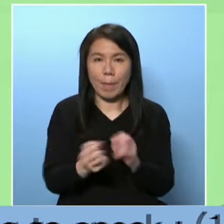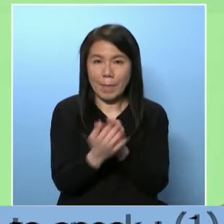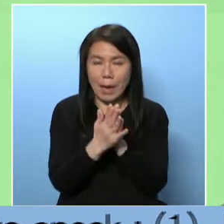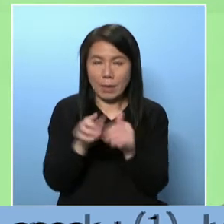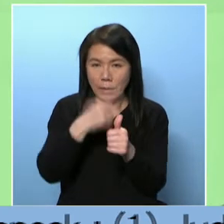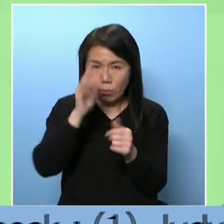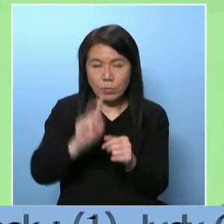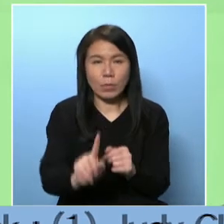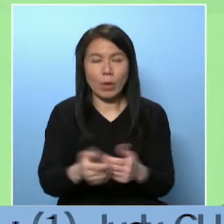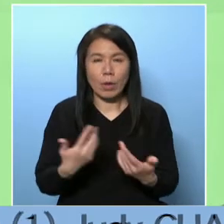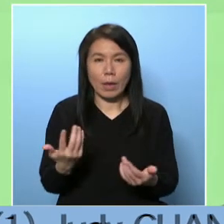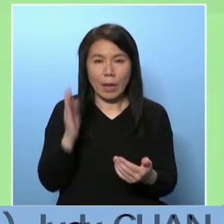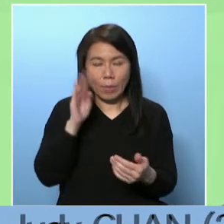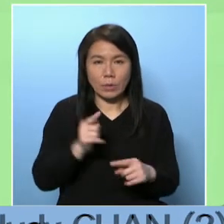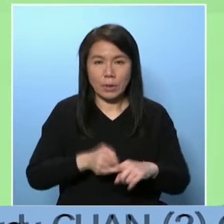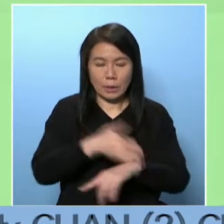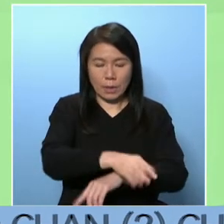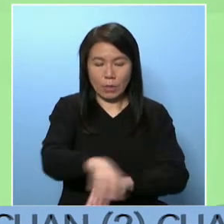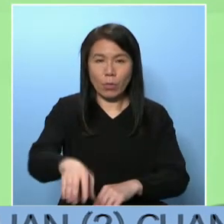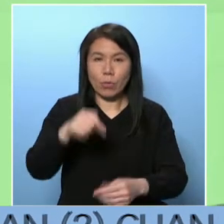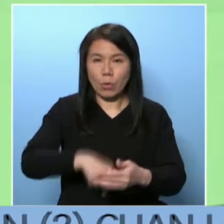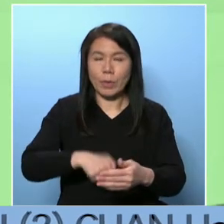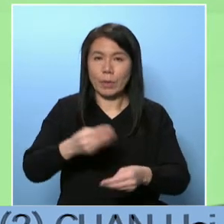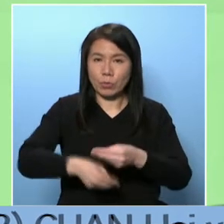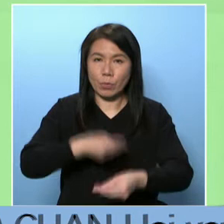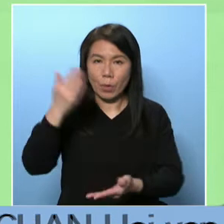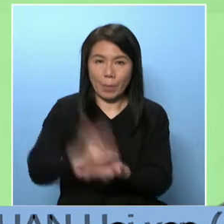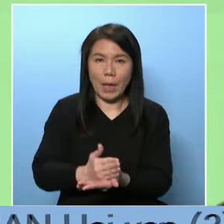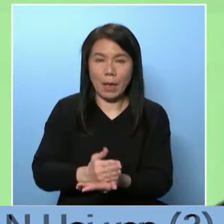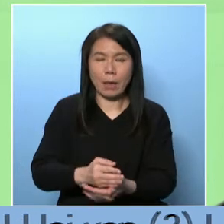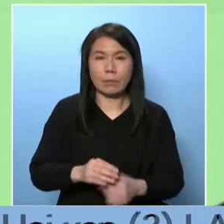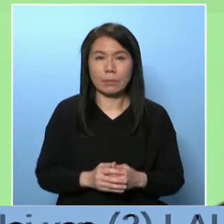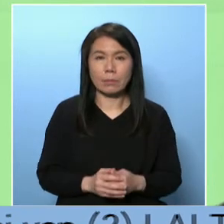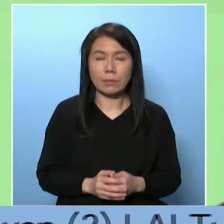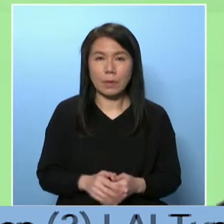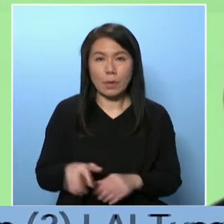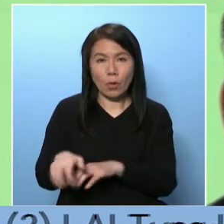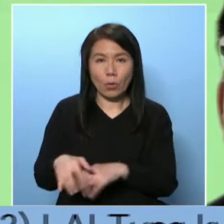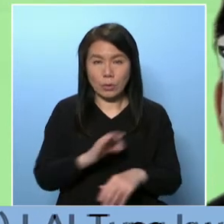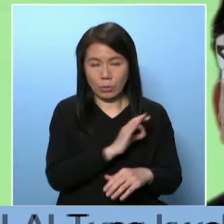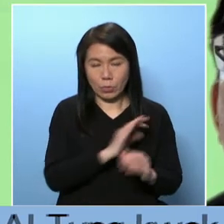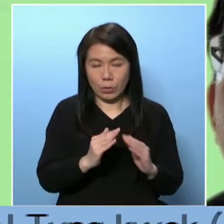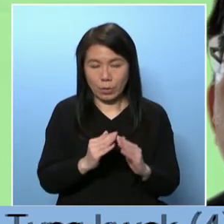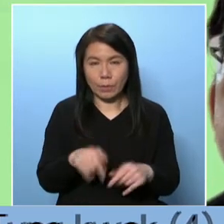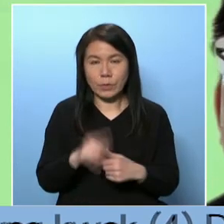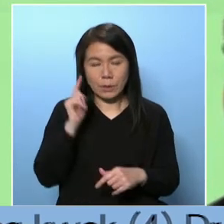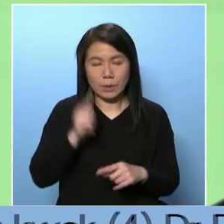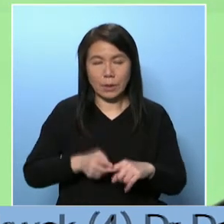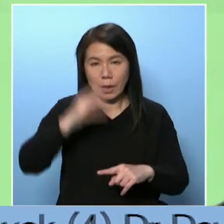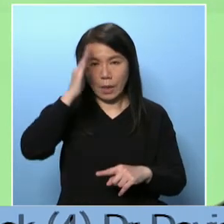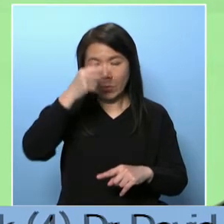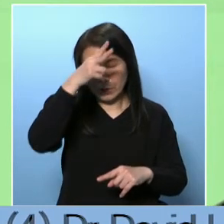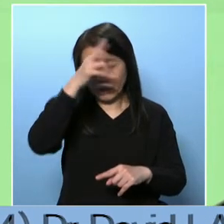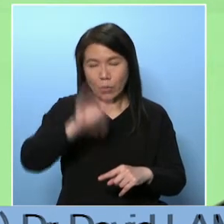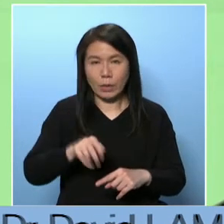multi-pronged approach in tackling the problem, and then we'll be able to find out the source of infection, and then we'll be able to cut off the infection chain. We would also